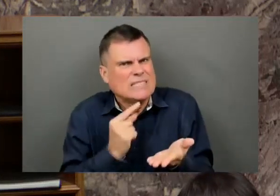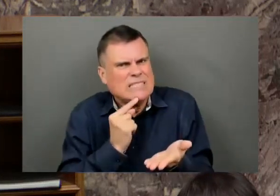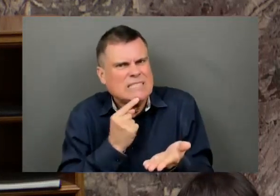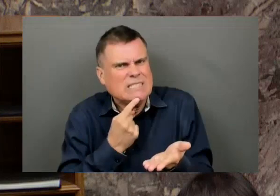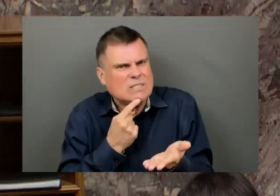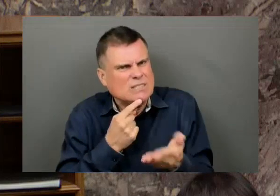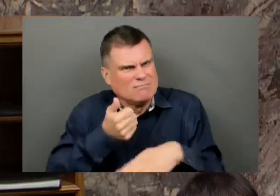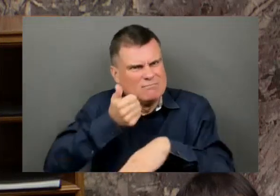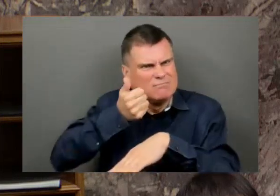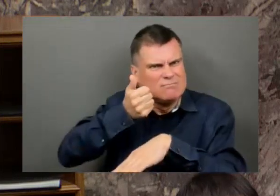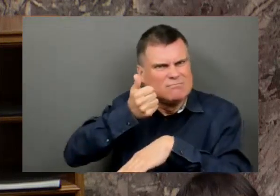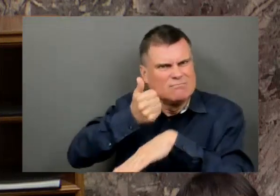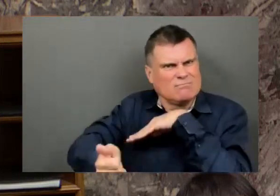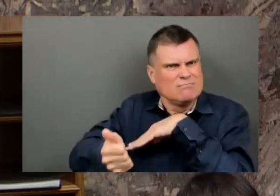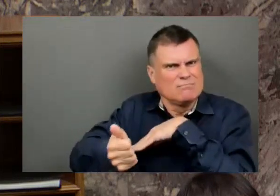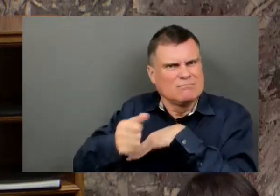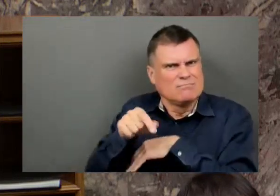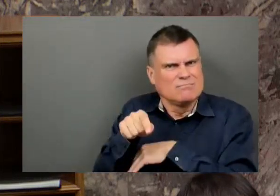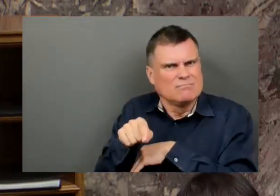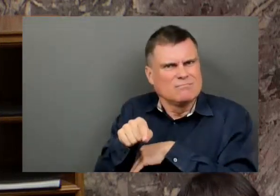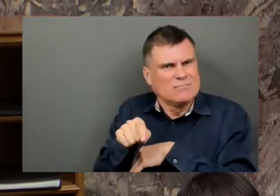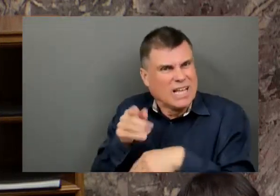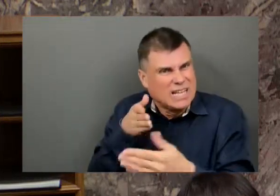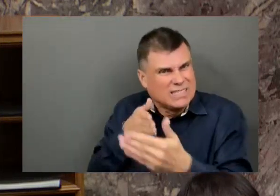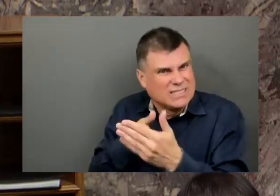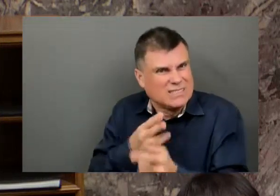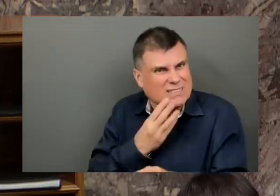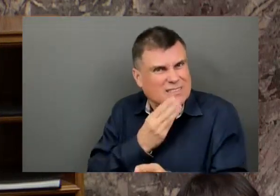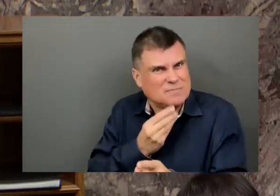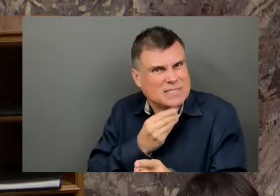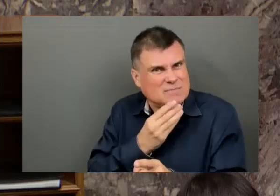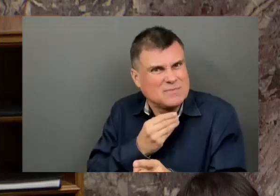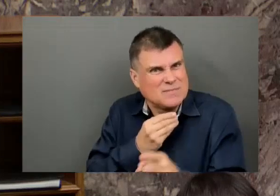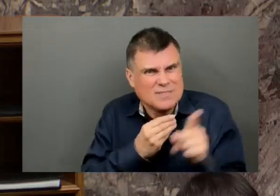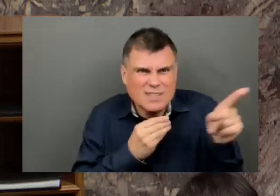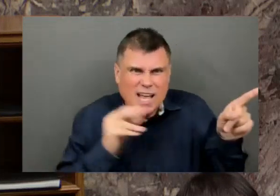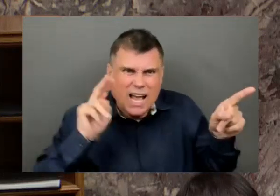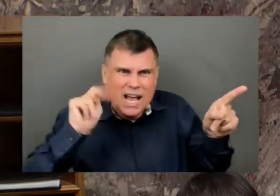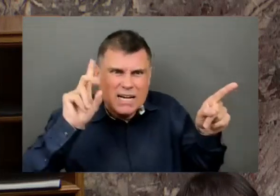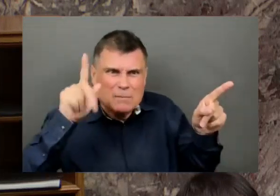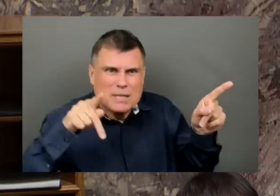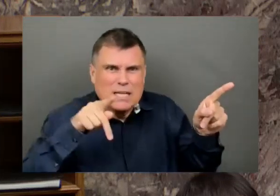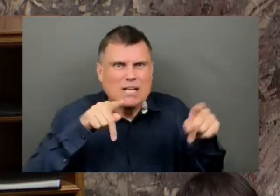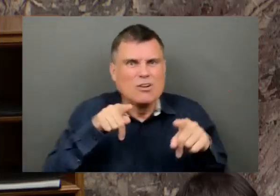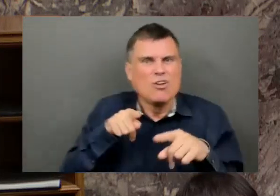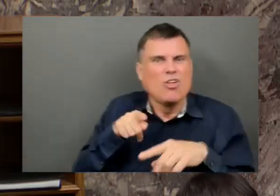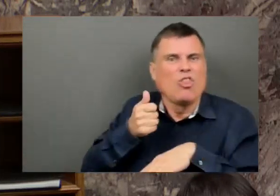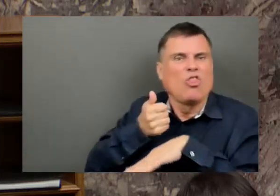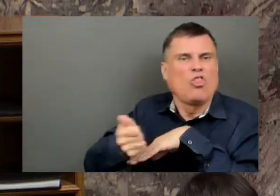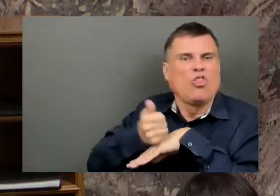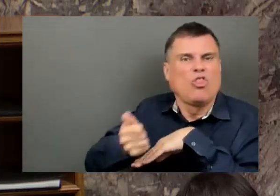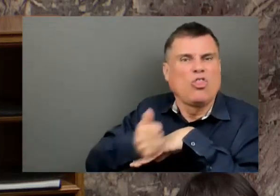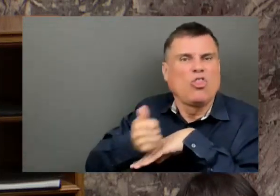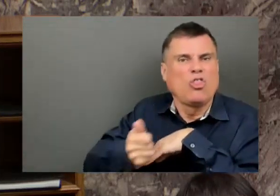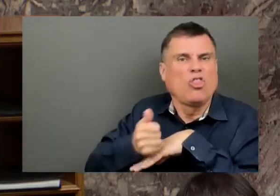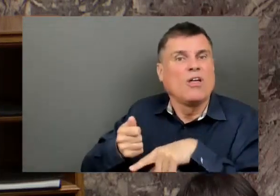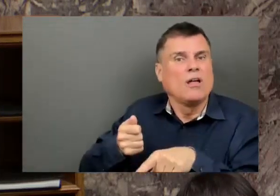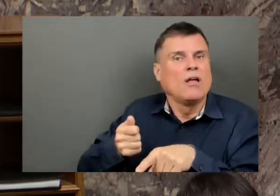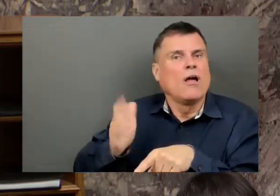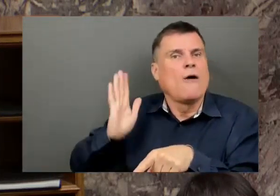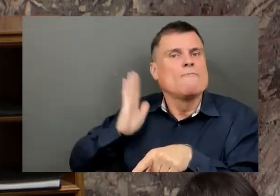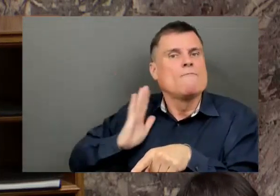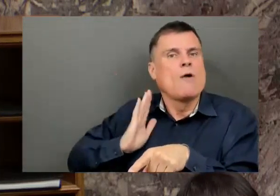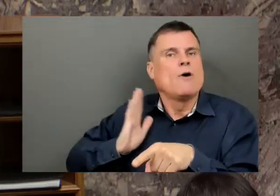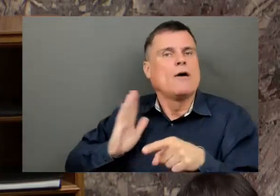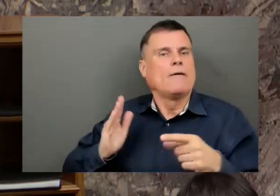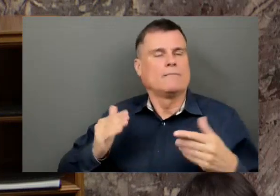NDP cabinet and caucus by a former finance minister, will the Premier today commit to calling a full